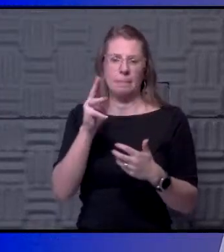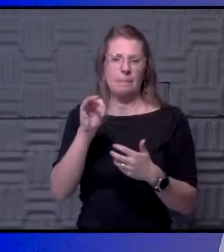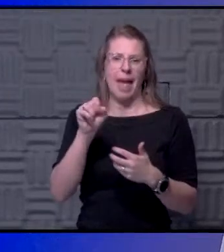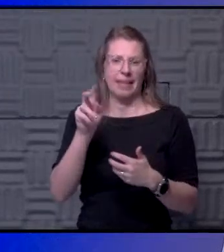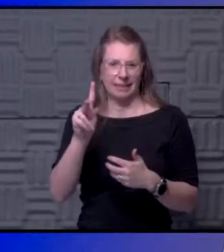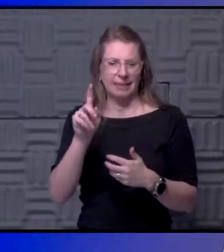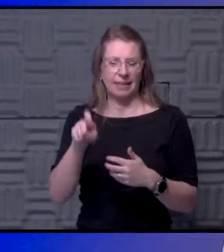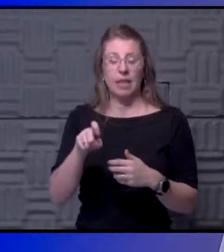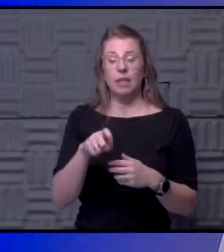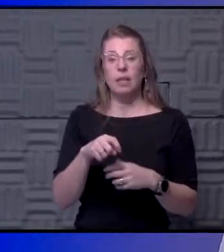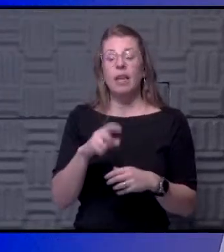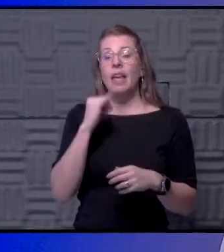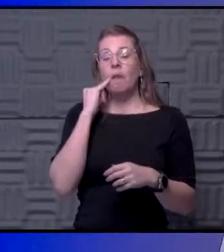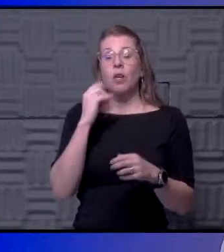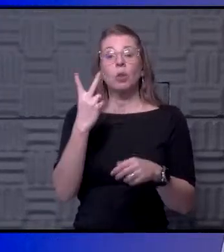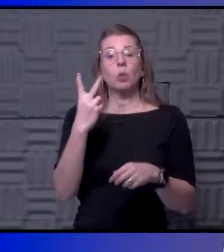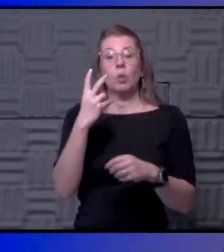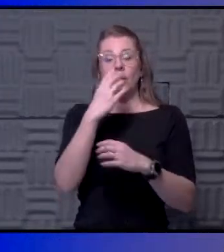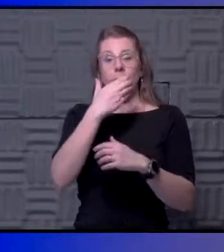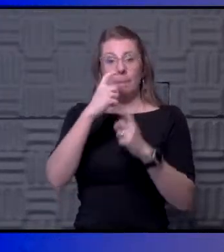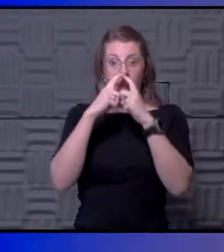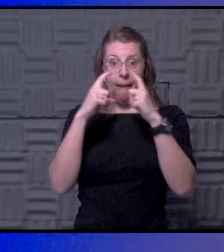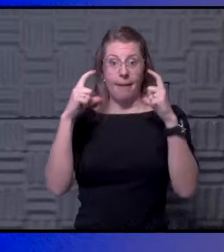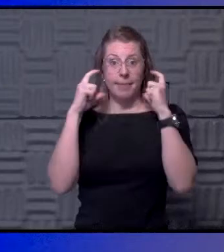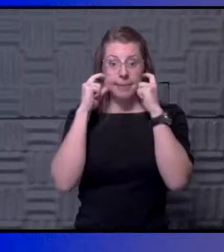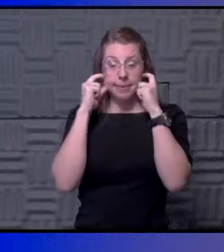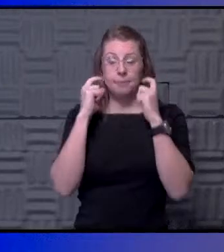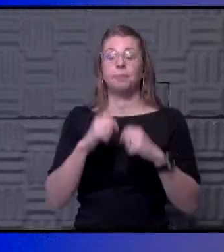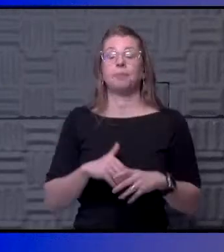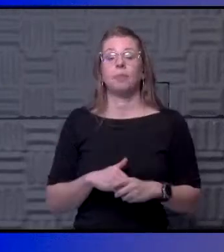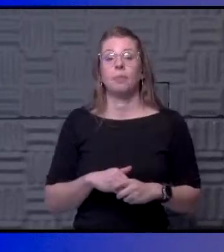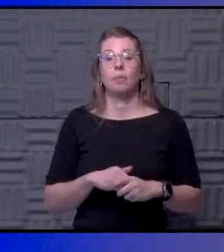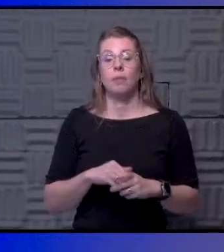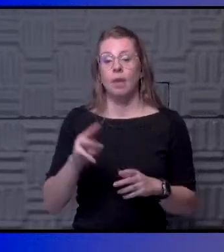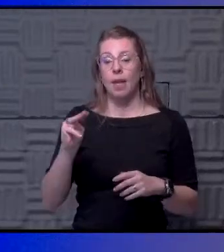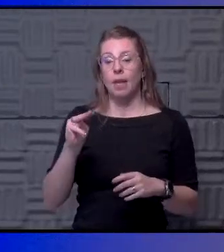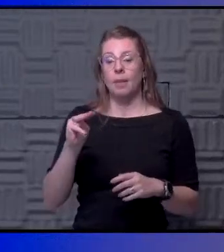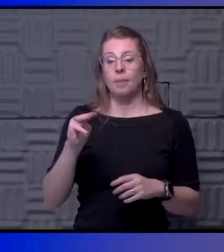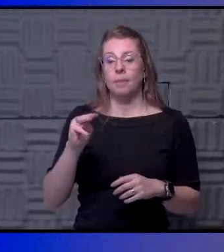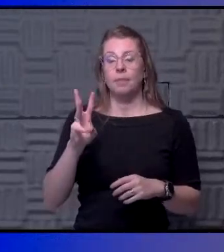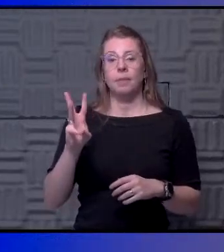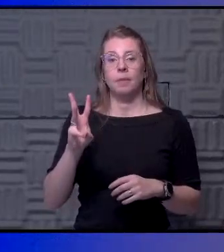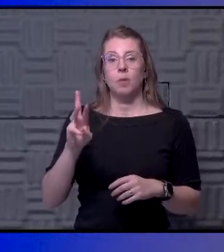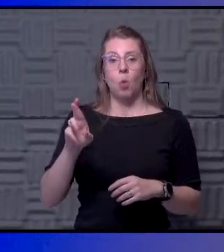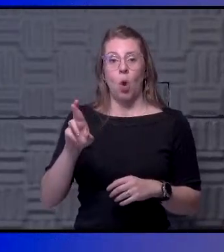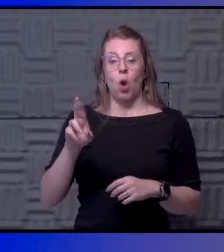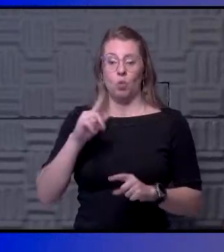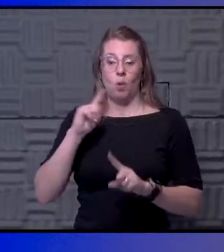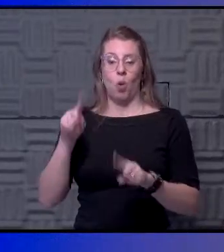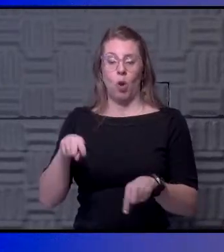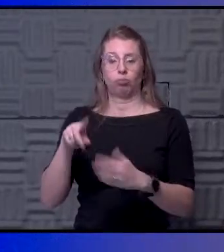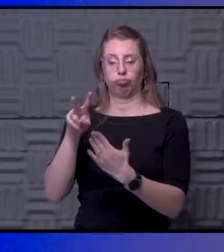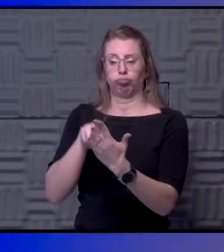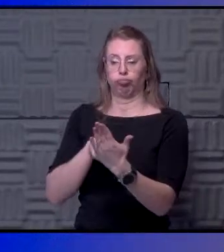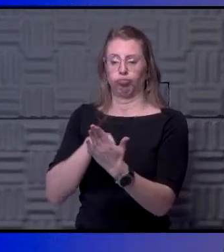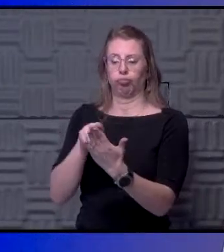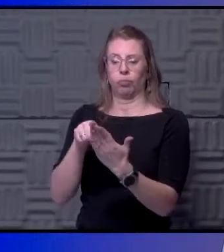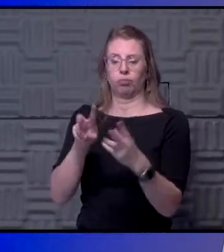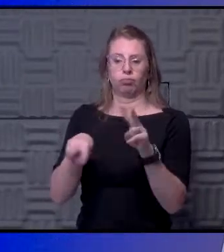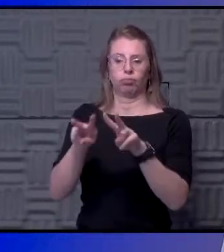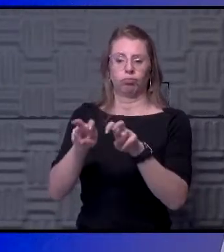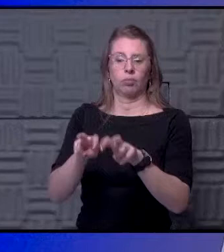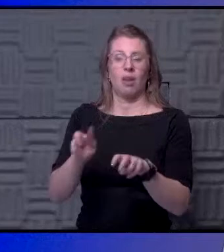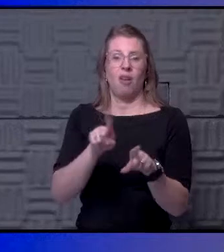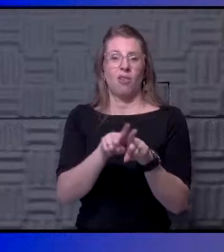The only thing that's been studied, and this came out because of that MMWR report where they looked at it, as well as just